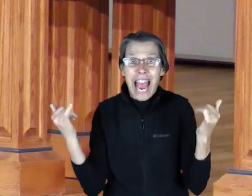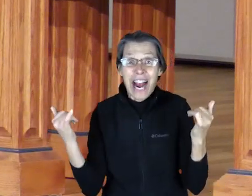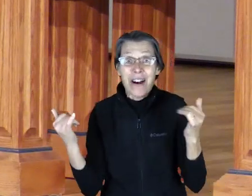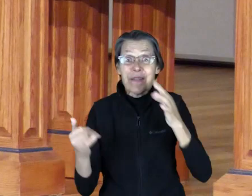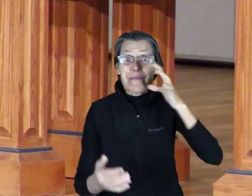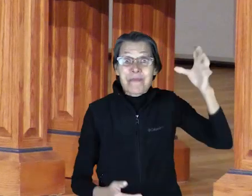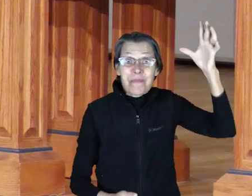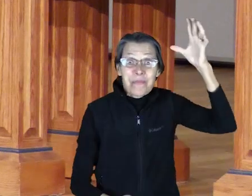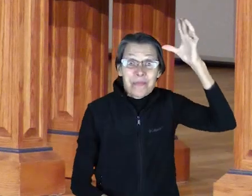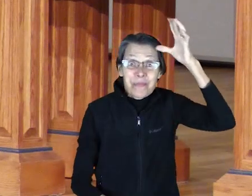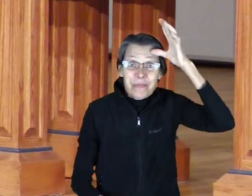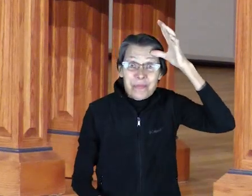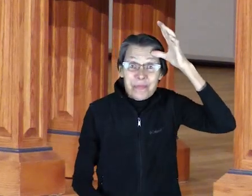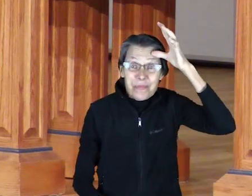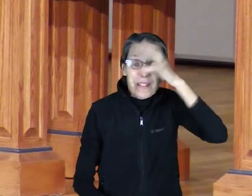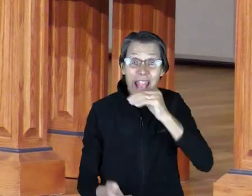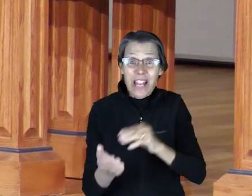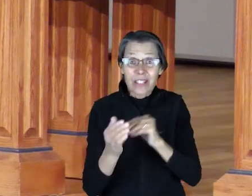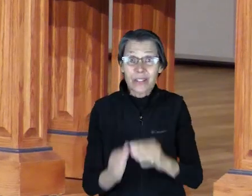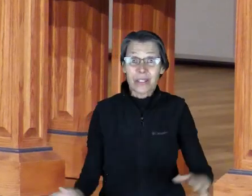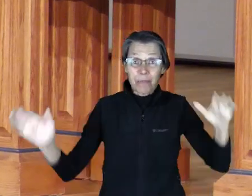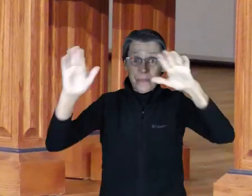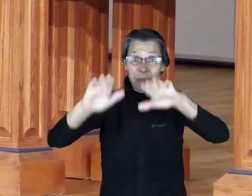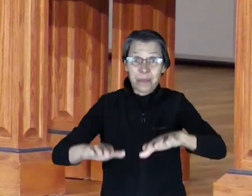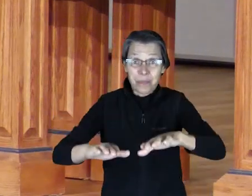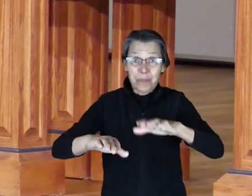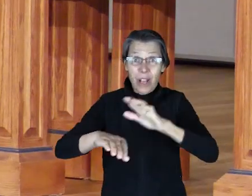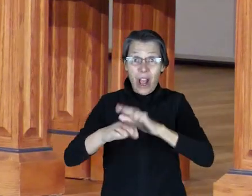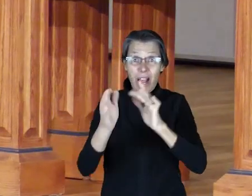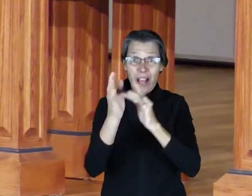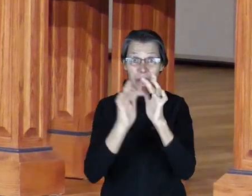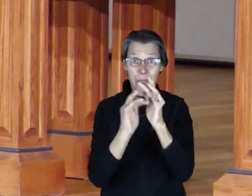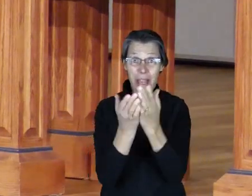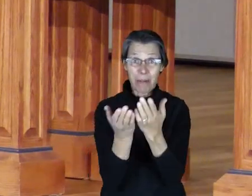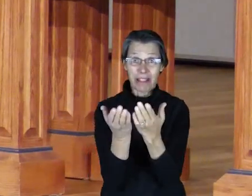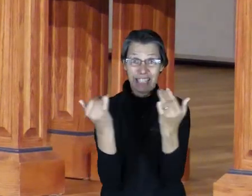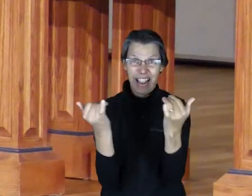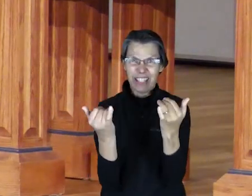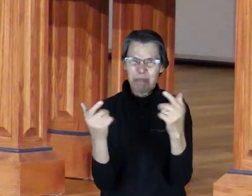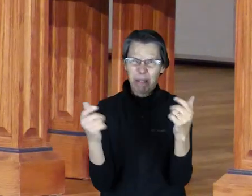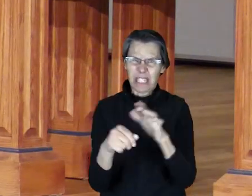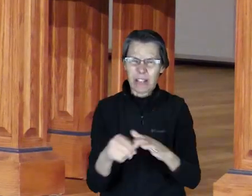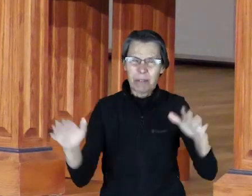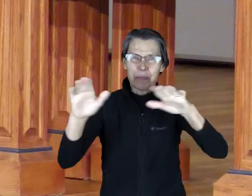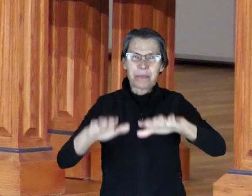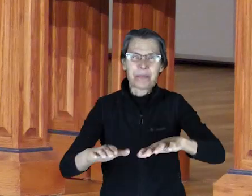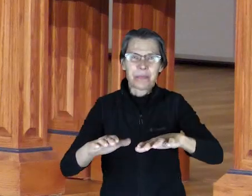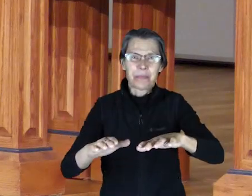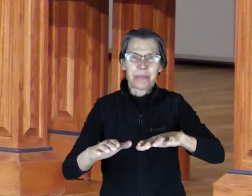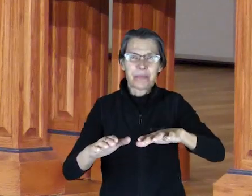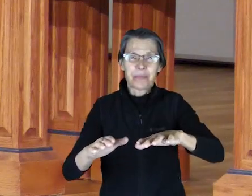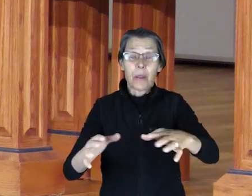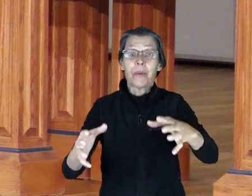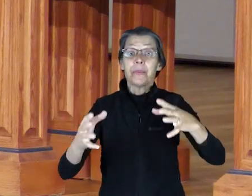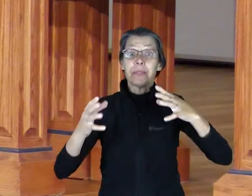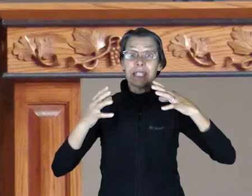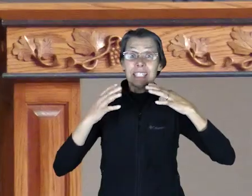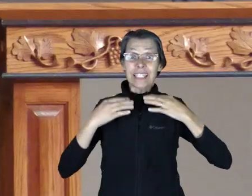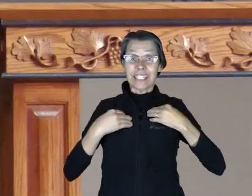Now, all of you get to put your hands on the Bible, so I think it's big enough for all of you to get your hands at least on the Bible